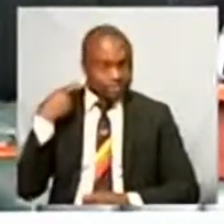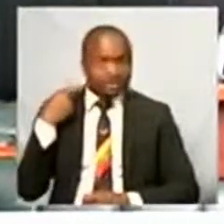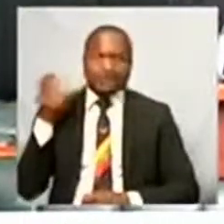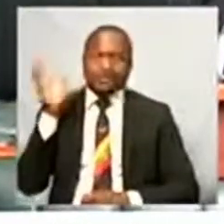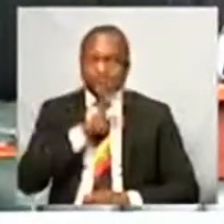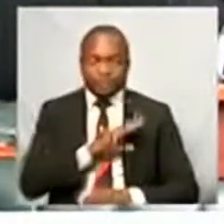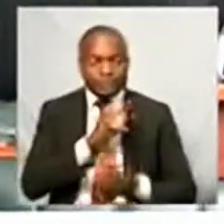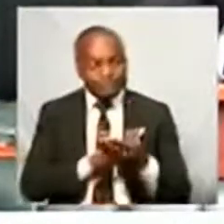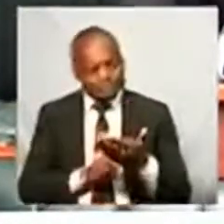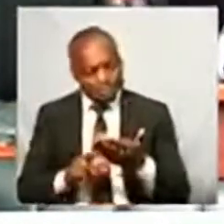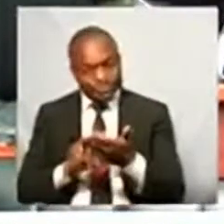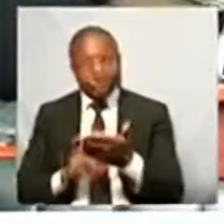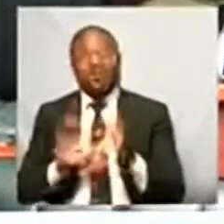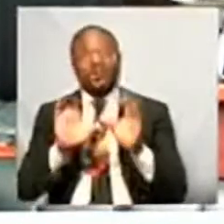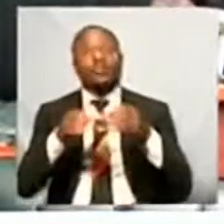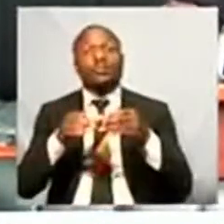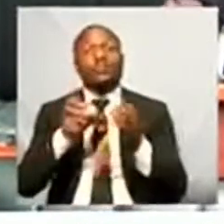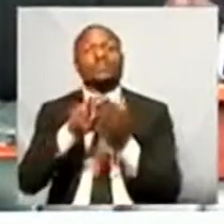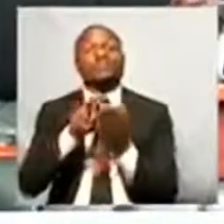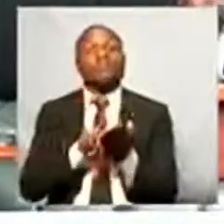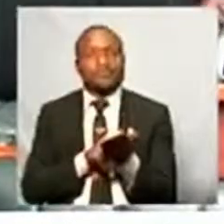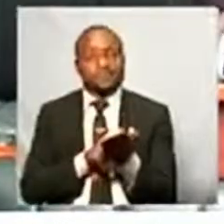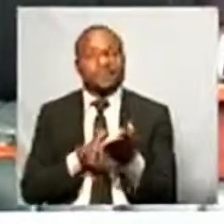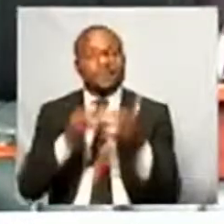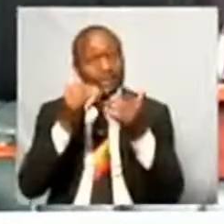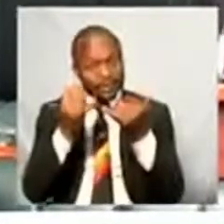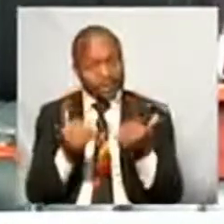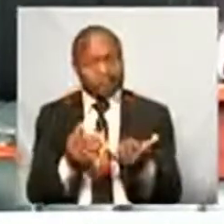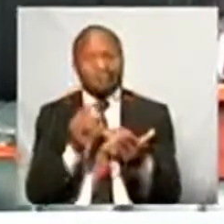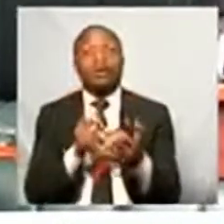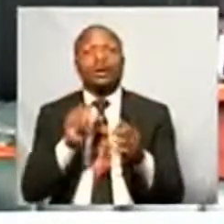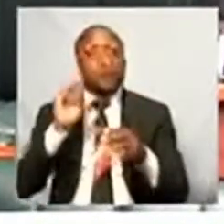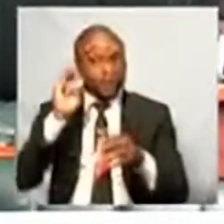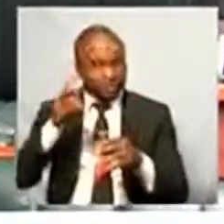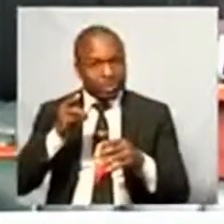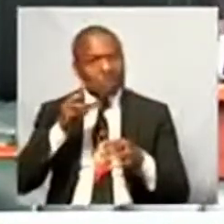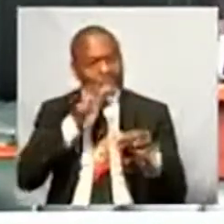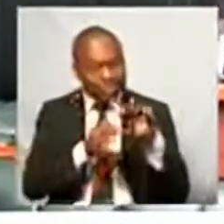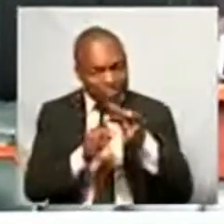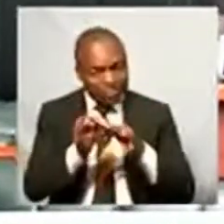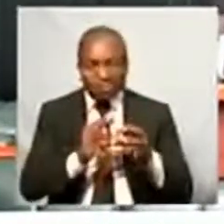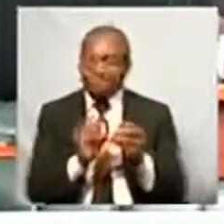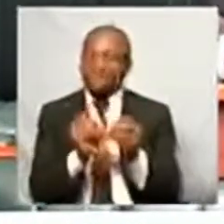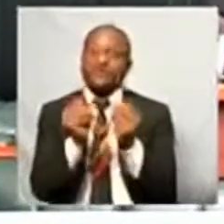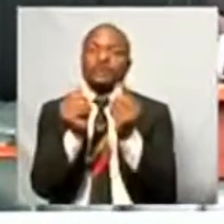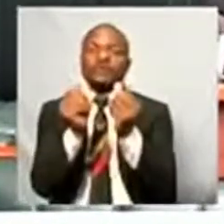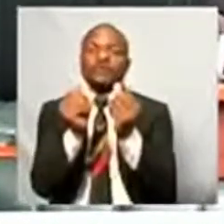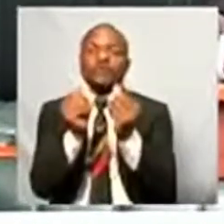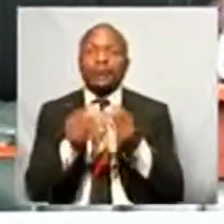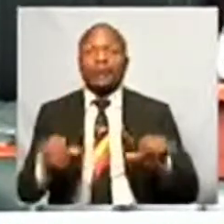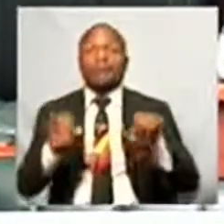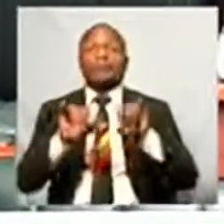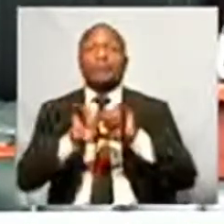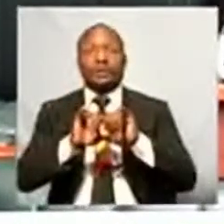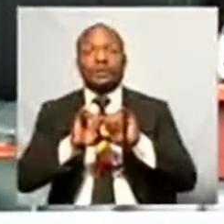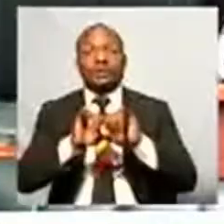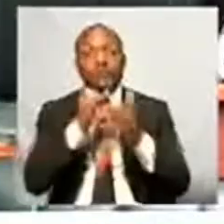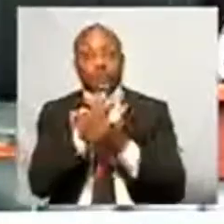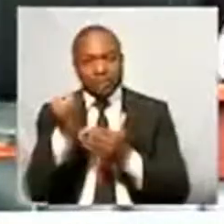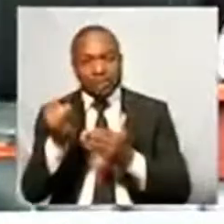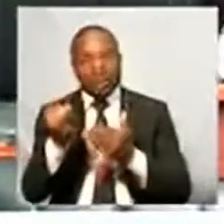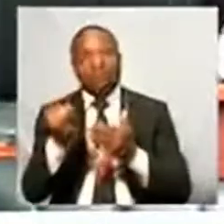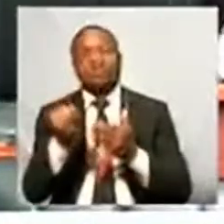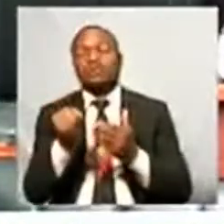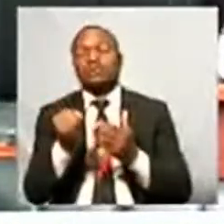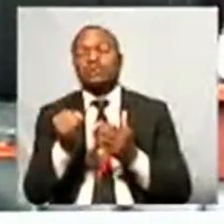already perused through this committee's report, and on that premise I will endeavor to highlight only a few pertinent issues that emanated from